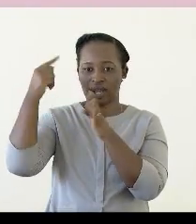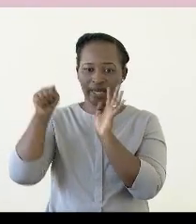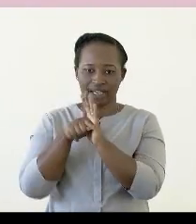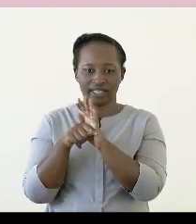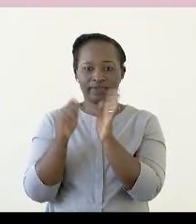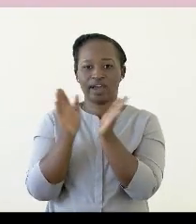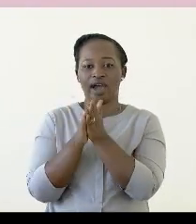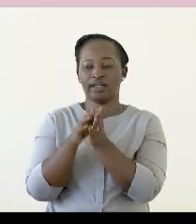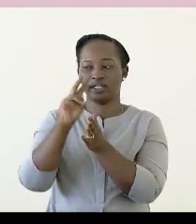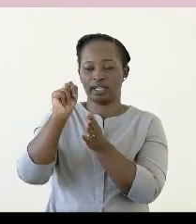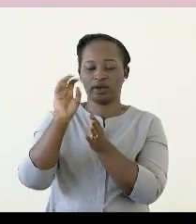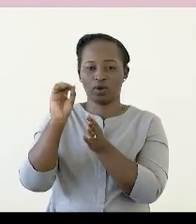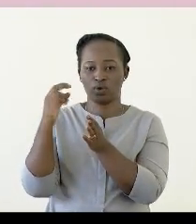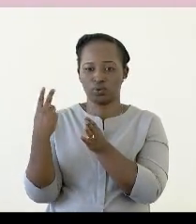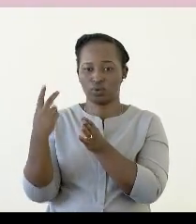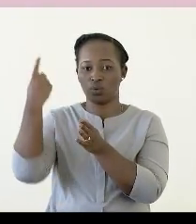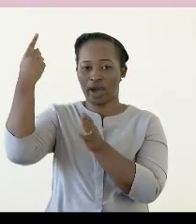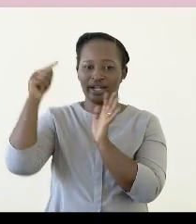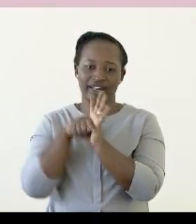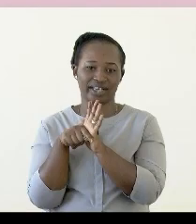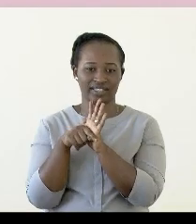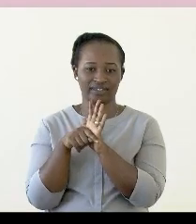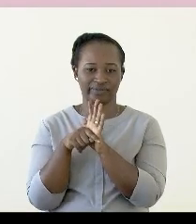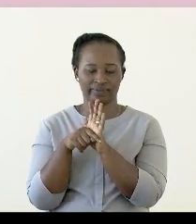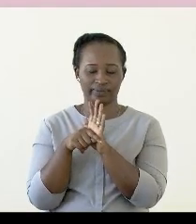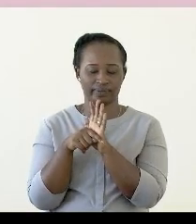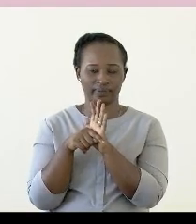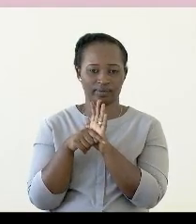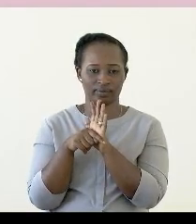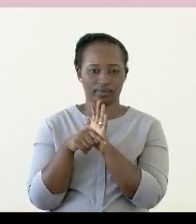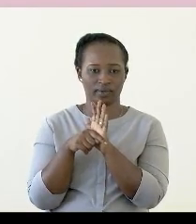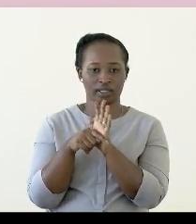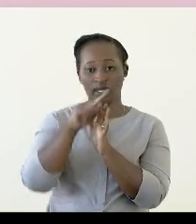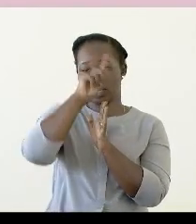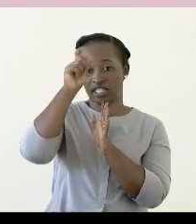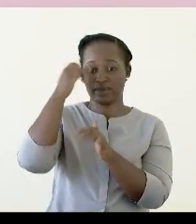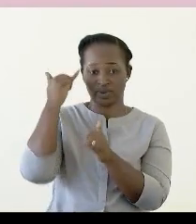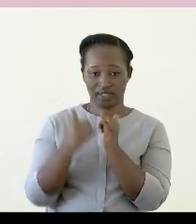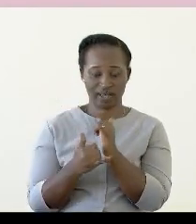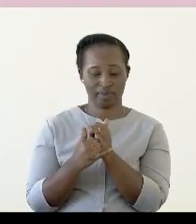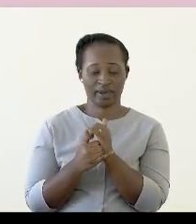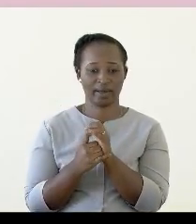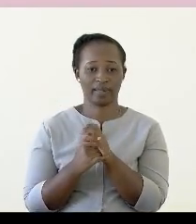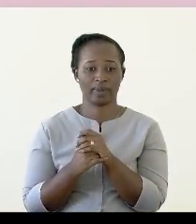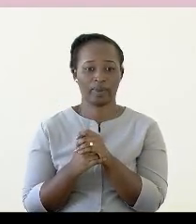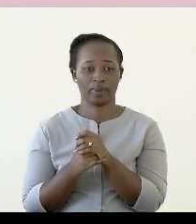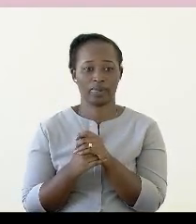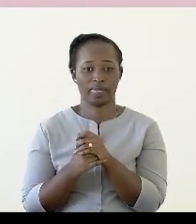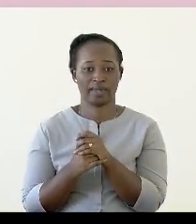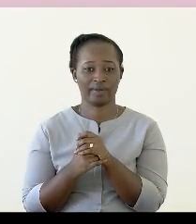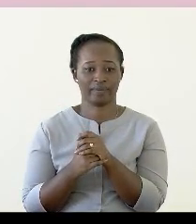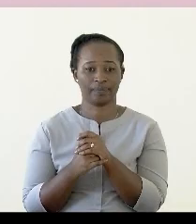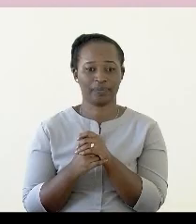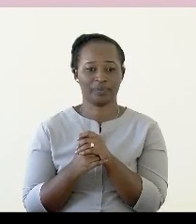and NO2 1 negative. And the last question, but of course not the